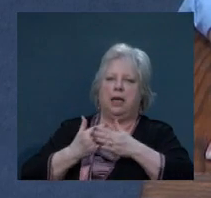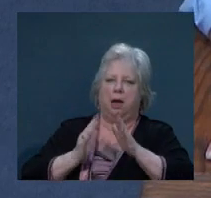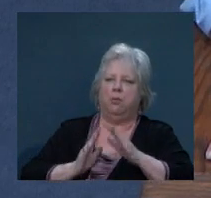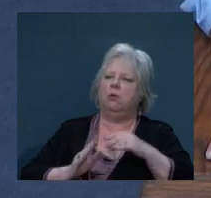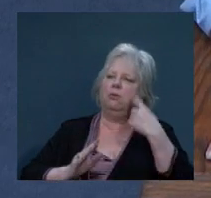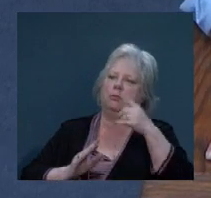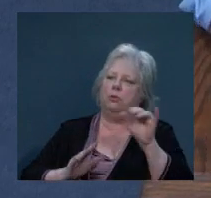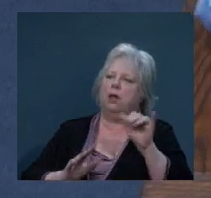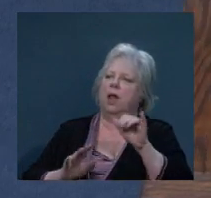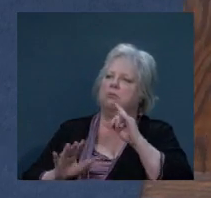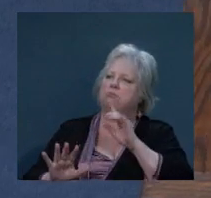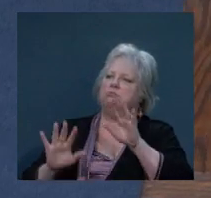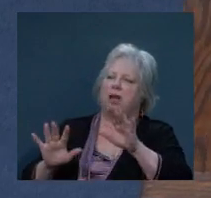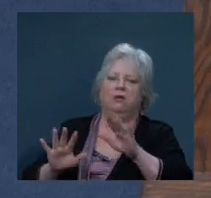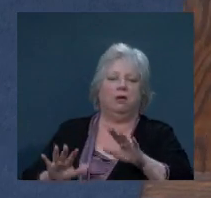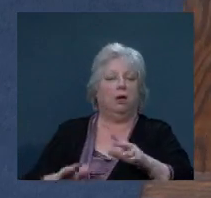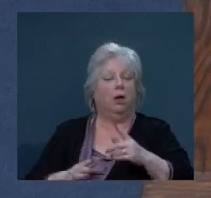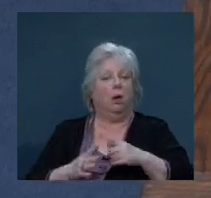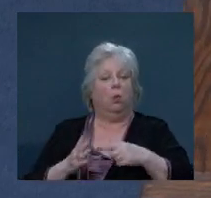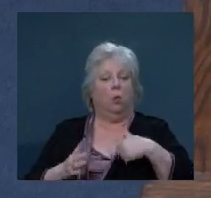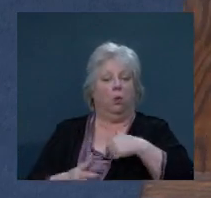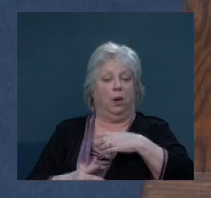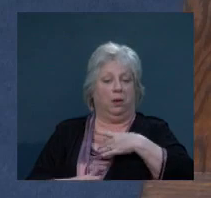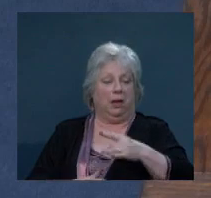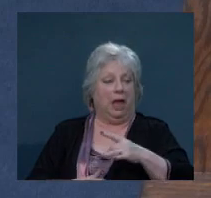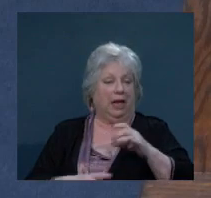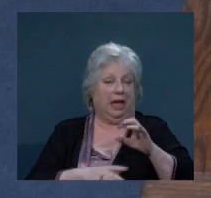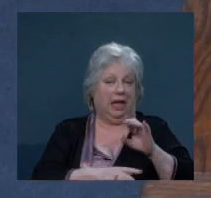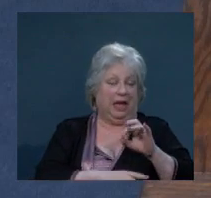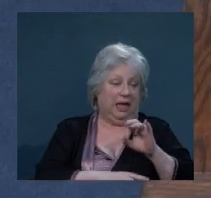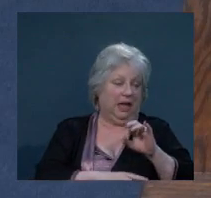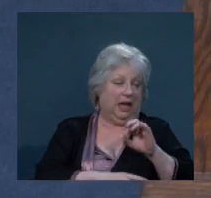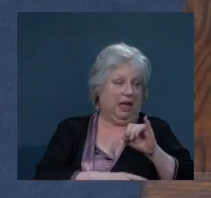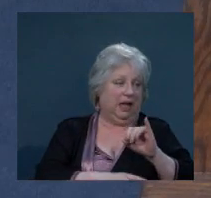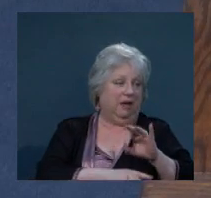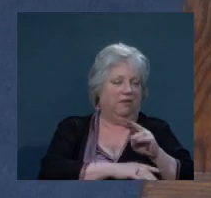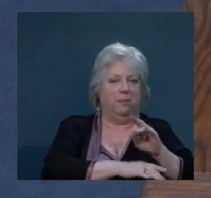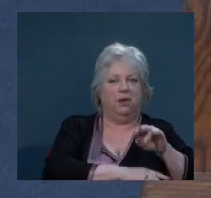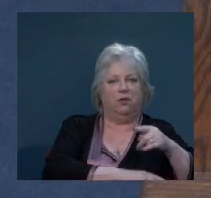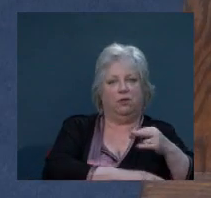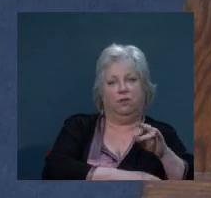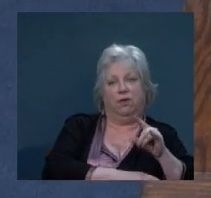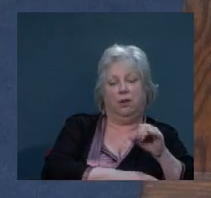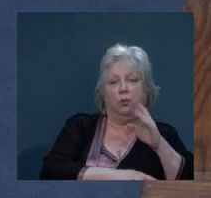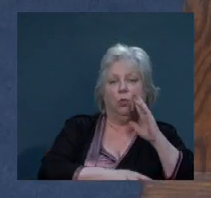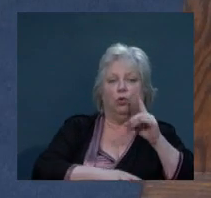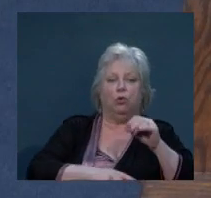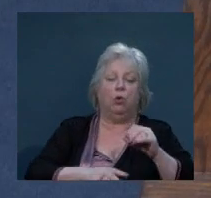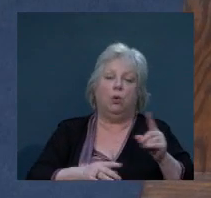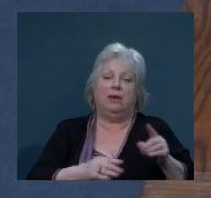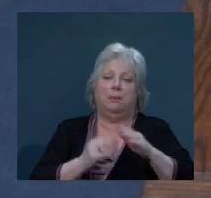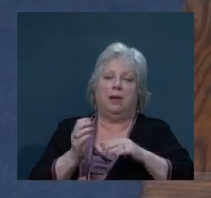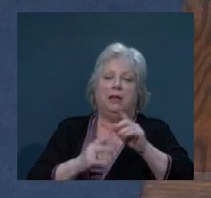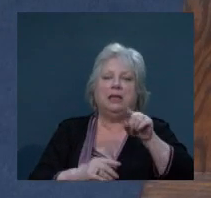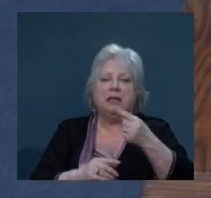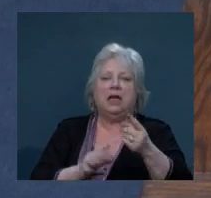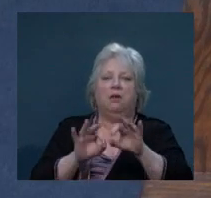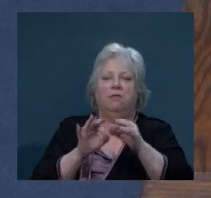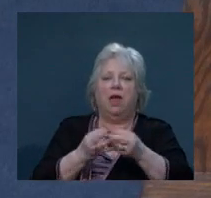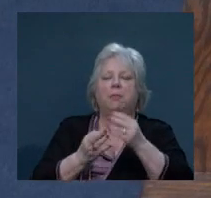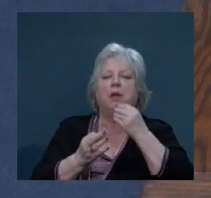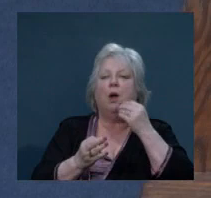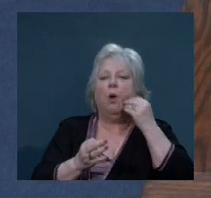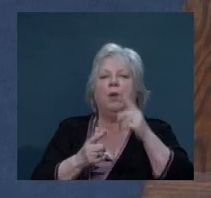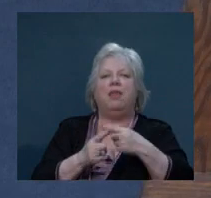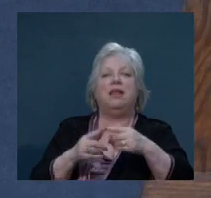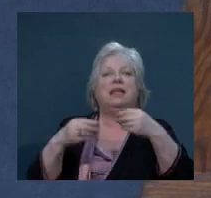It's excellent. What we'd like, if Mr. Phillips would like to do, is to build actually a single family home and then sell the